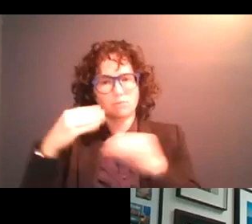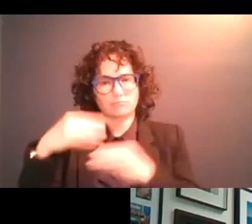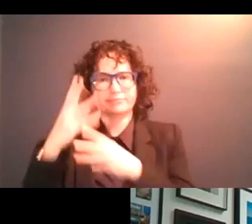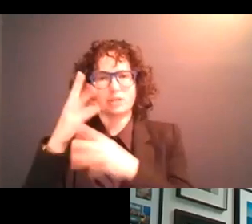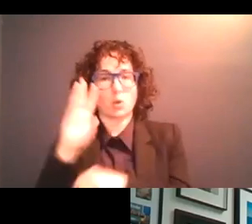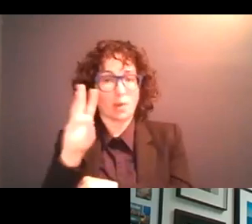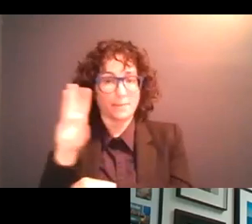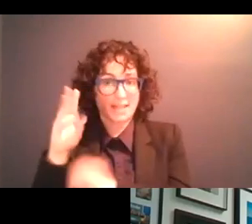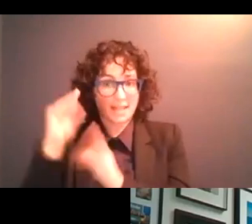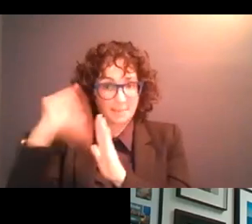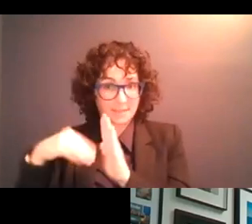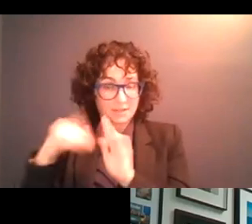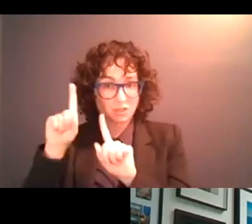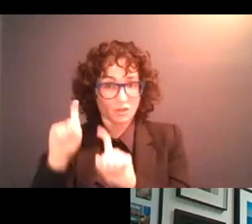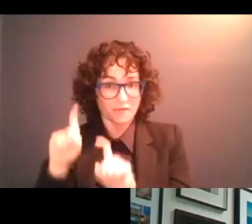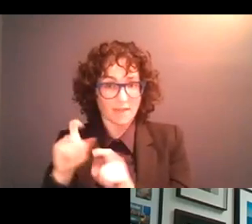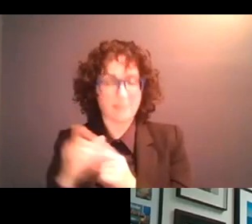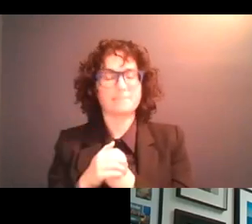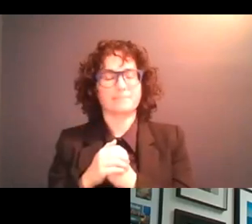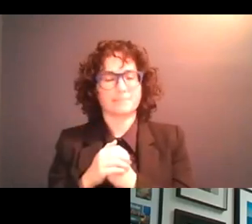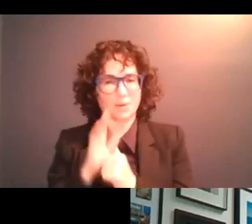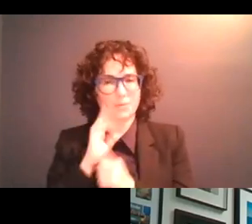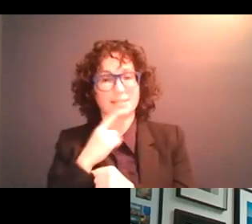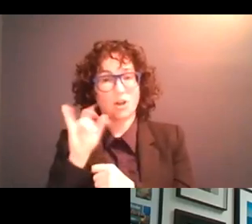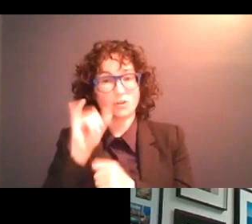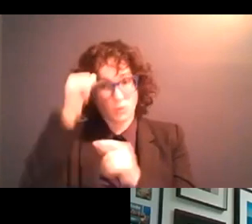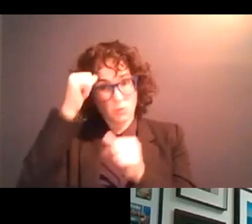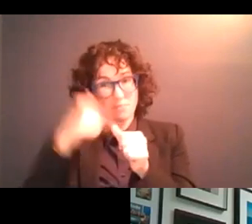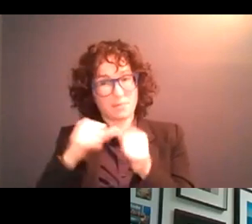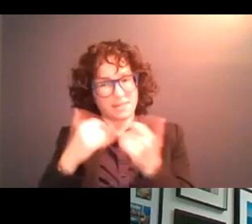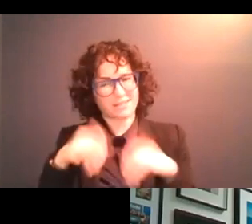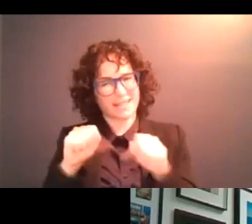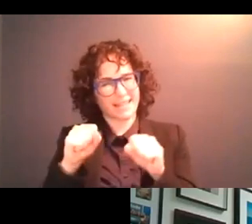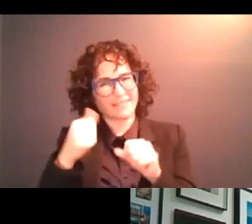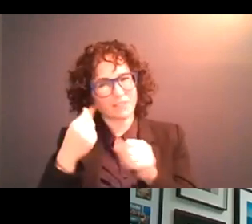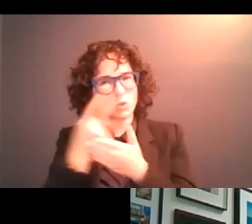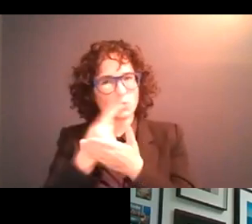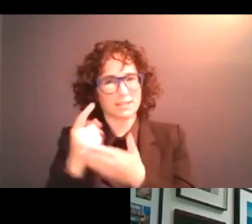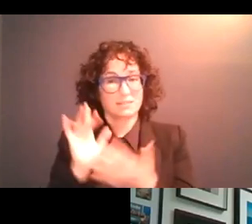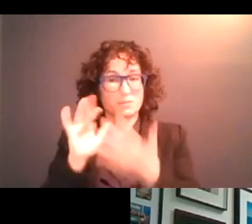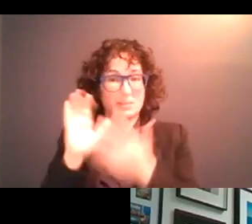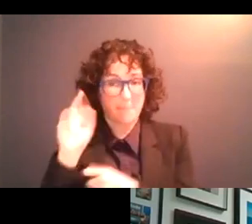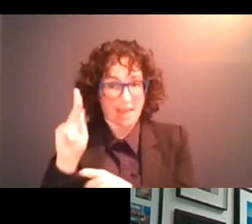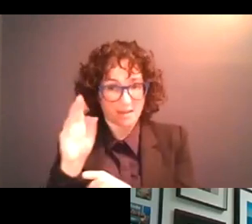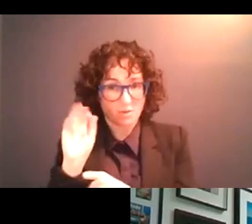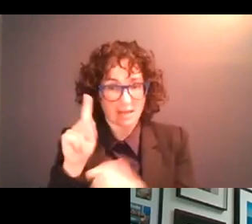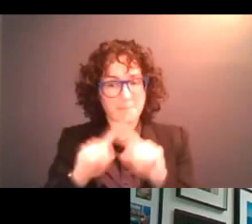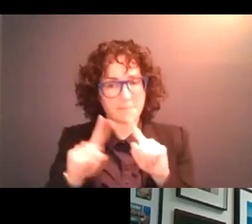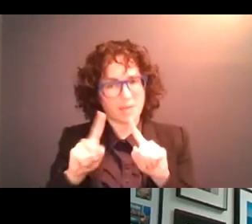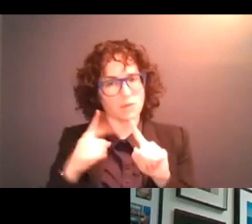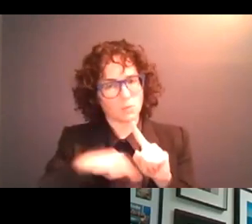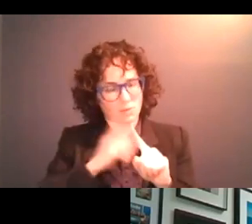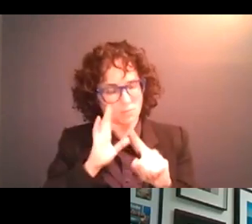that survey. And I will say, please bear in mind, it's taking us several weeks sometimes to reach out, but we do commit to ensuring that you